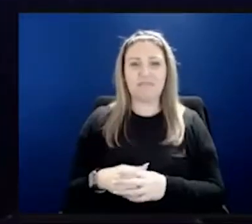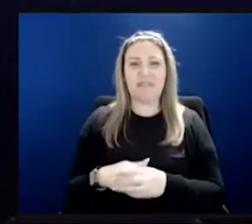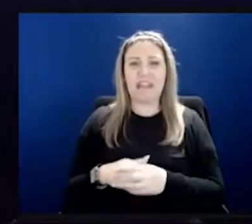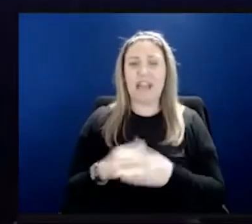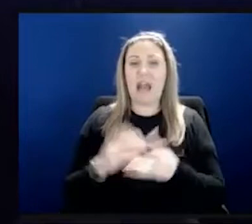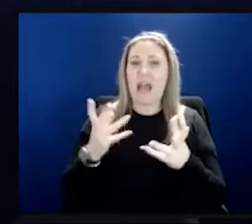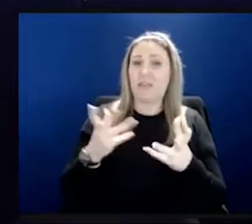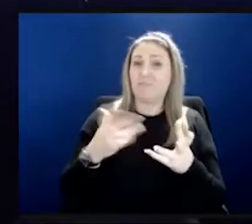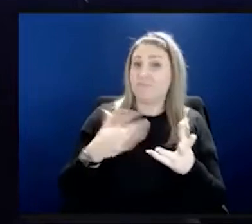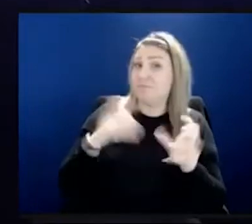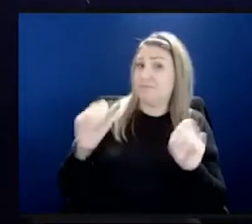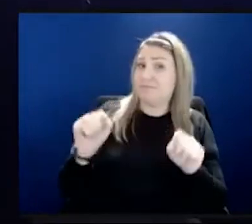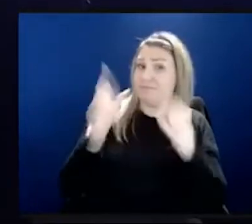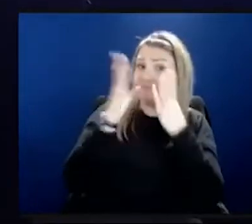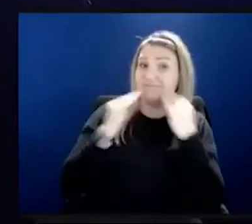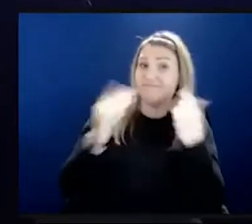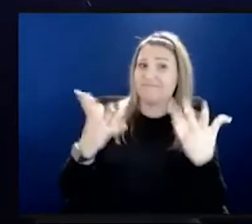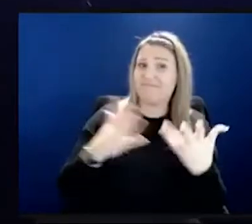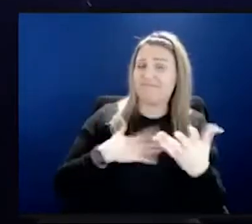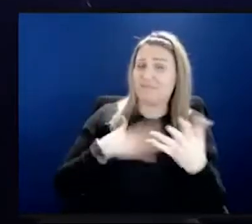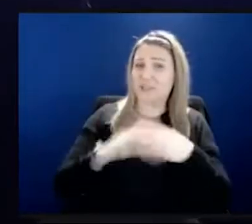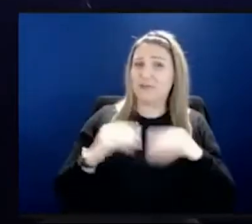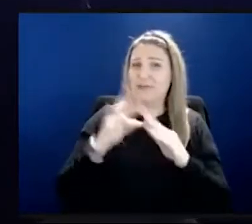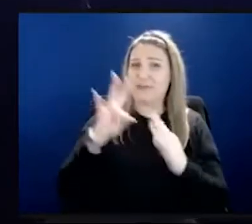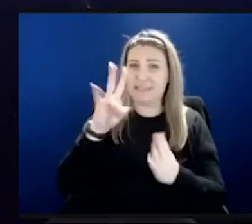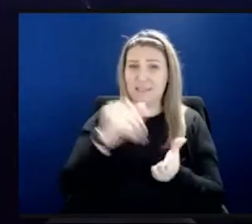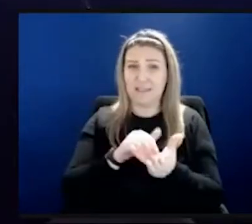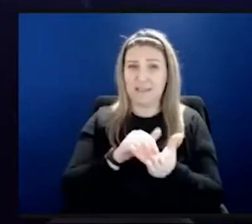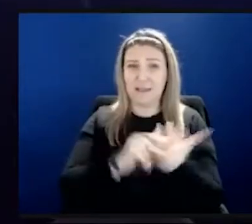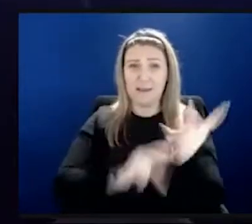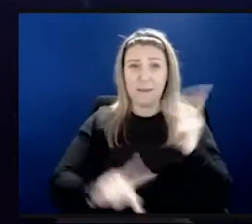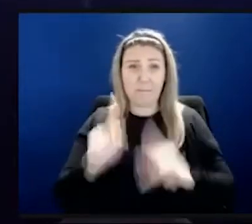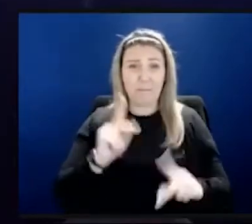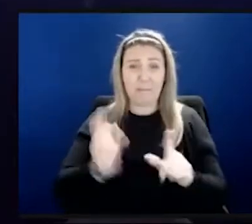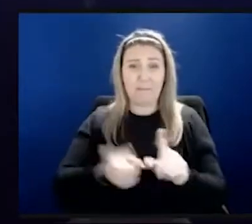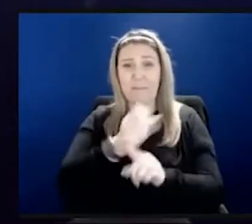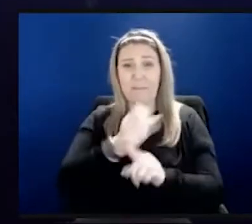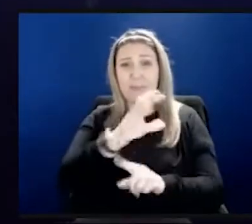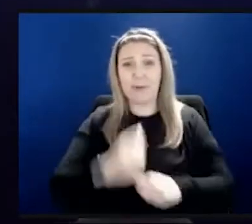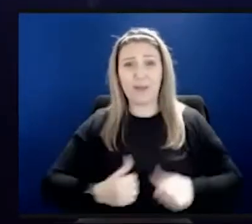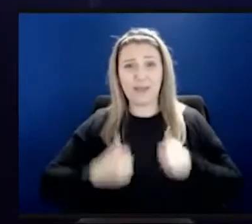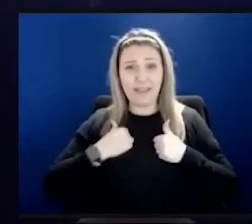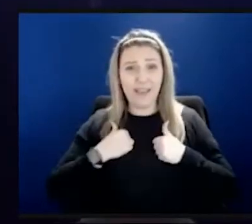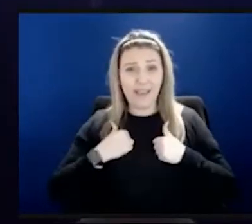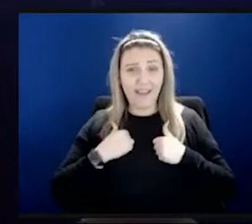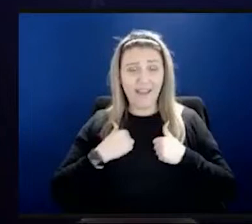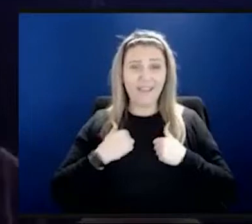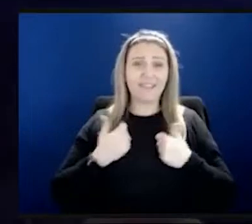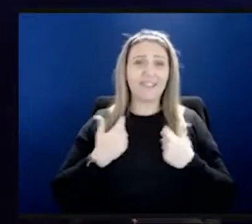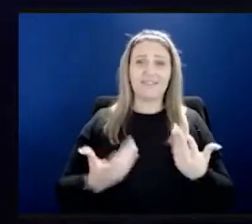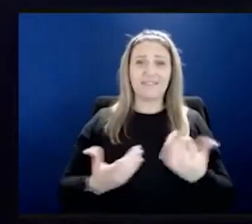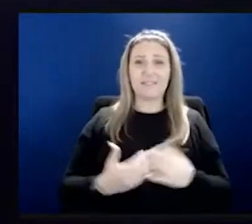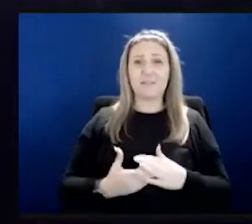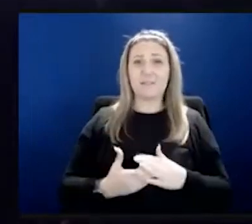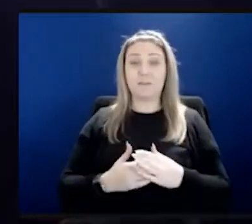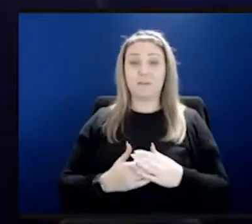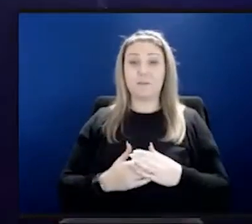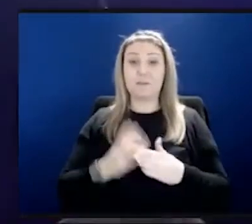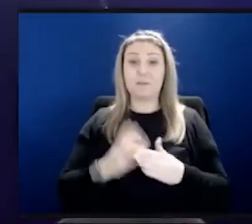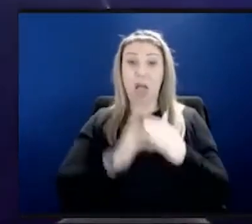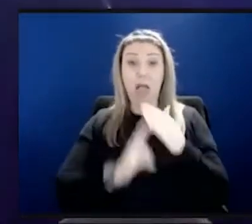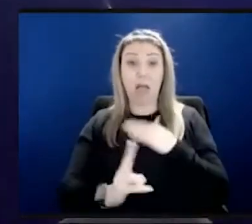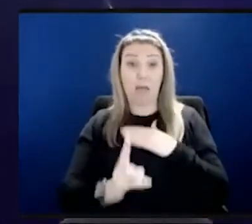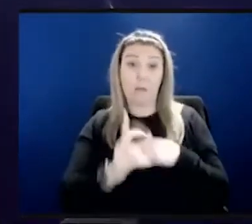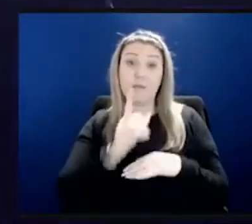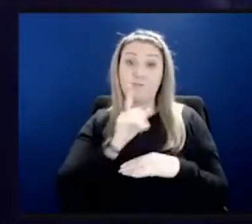to 7,000 people to help impact their lives, and it was very humbling